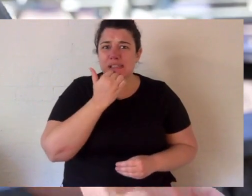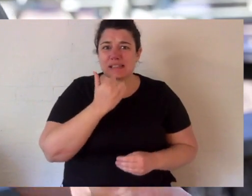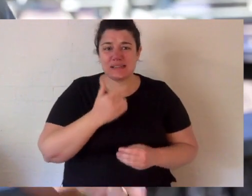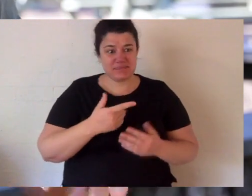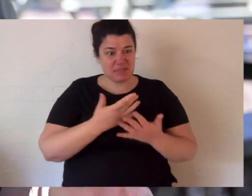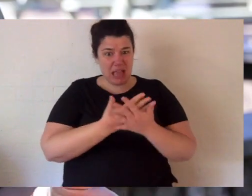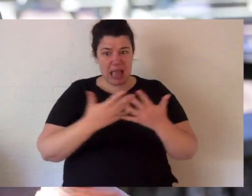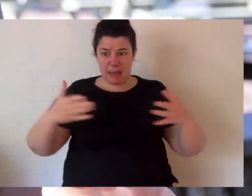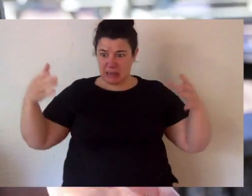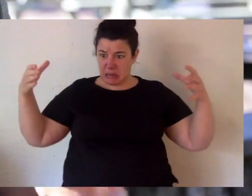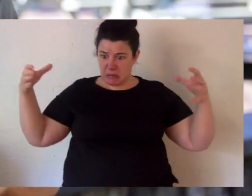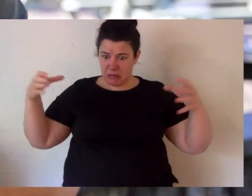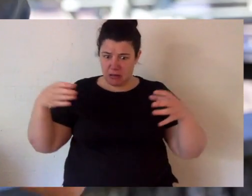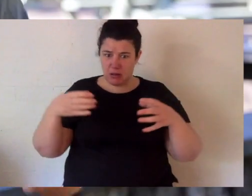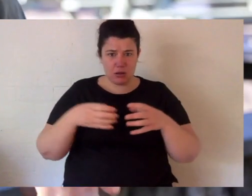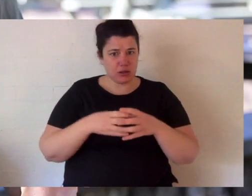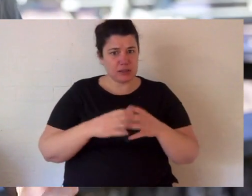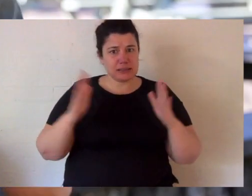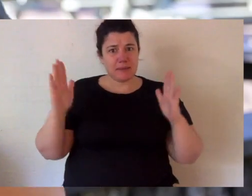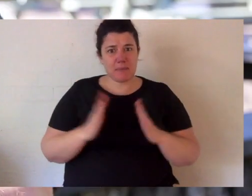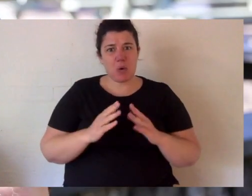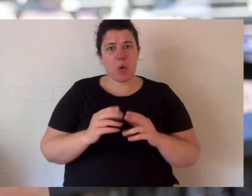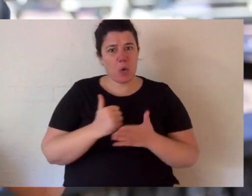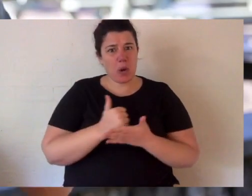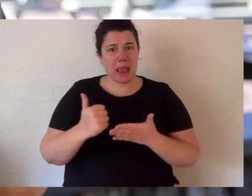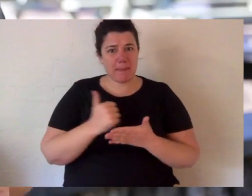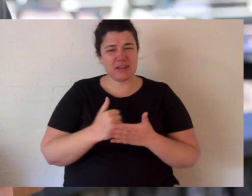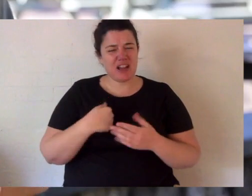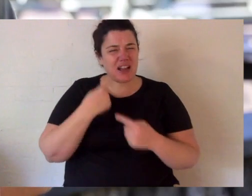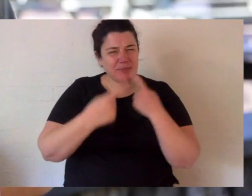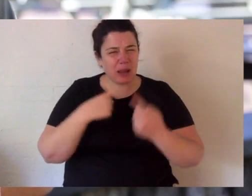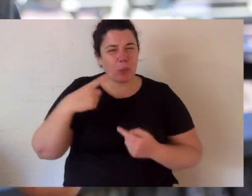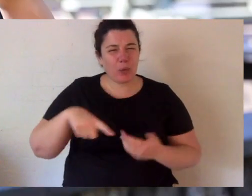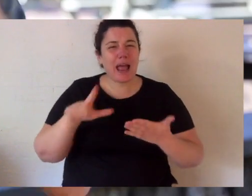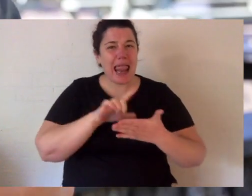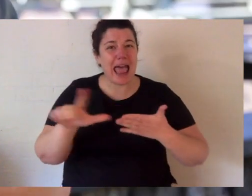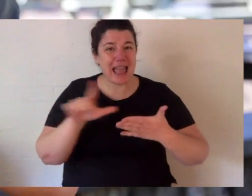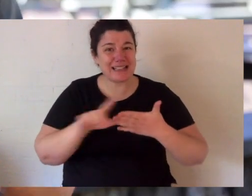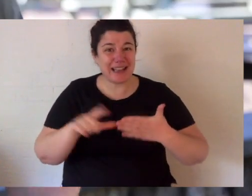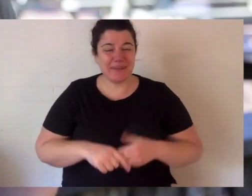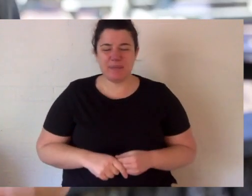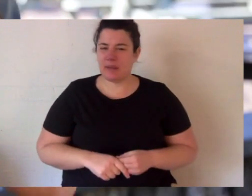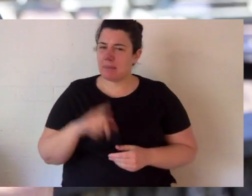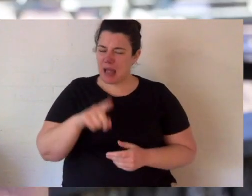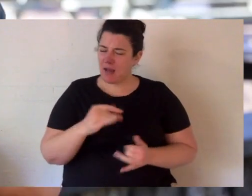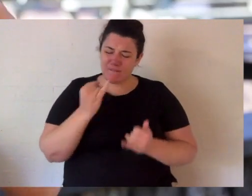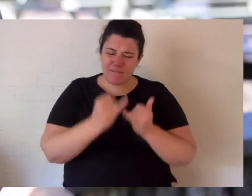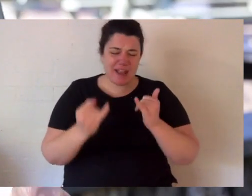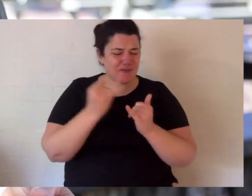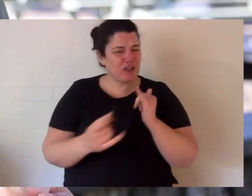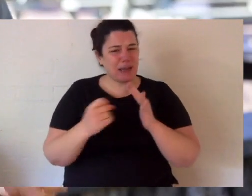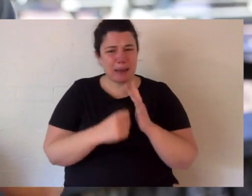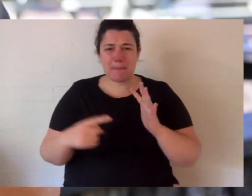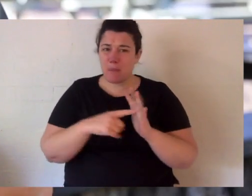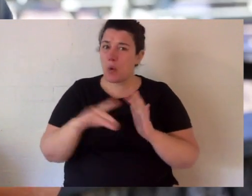actually been in pretty steep decline over the past few decades for reasons that I'll go into a bit later. But they are an incredibly important